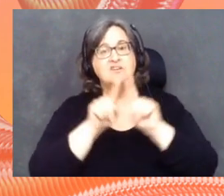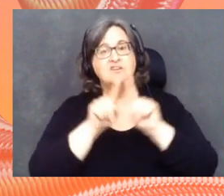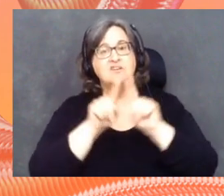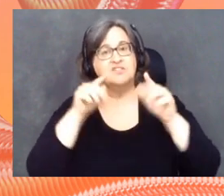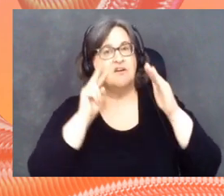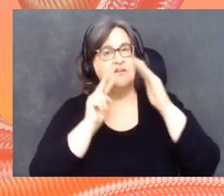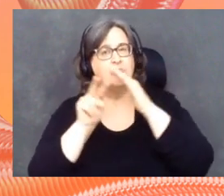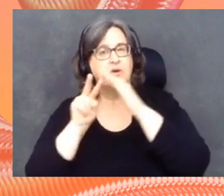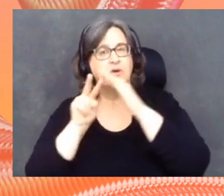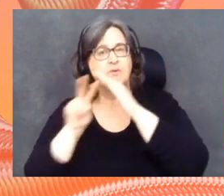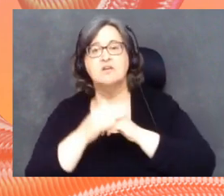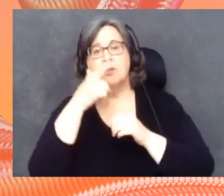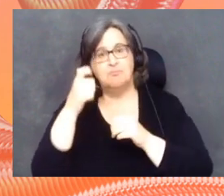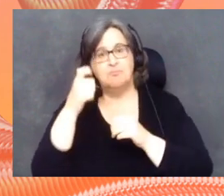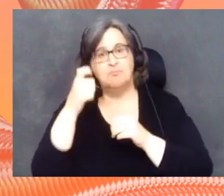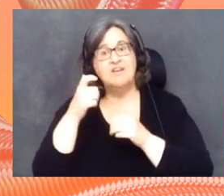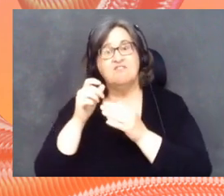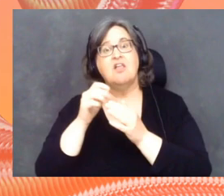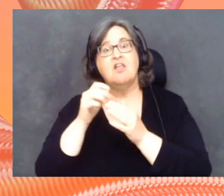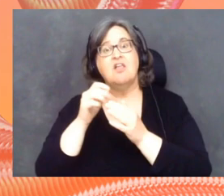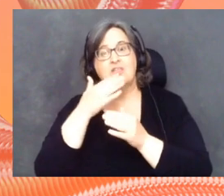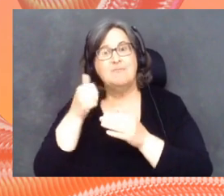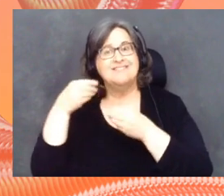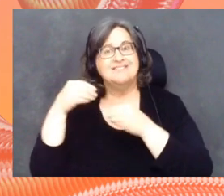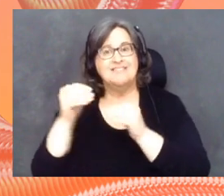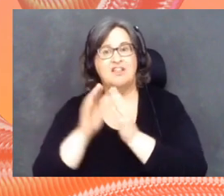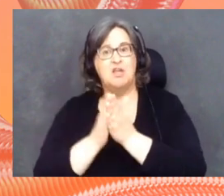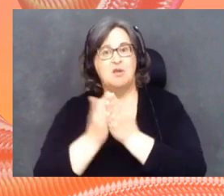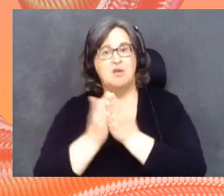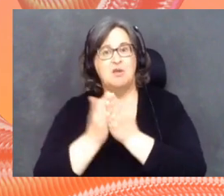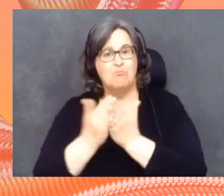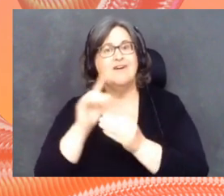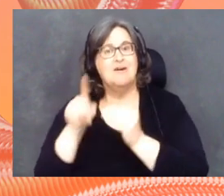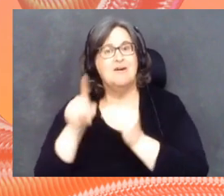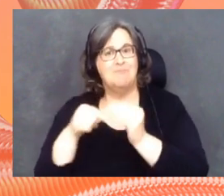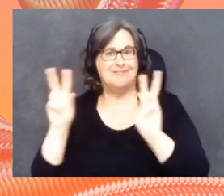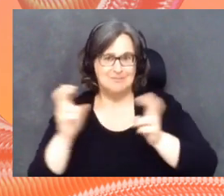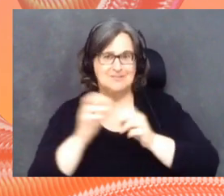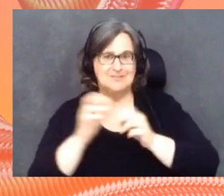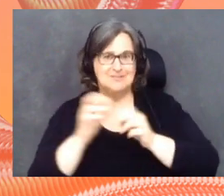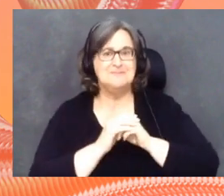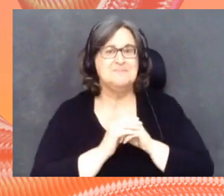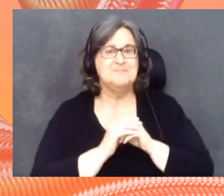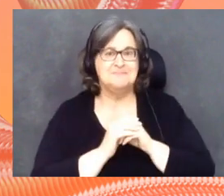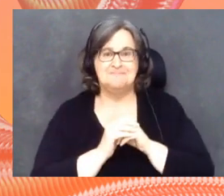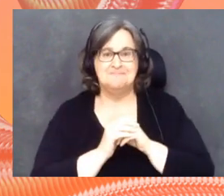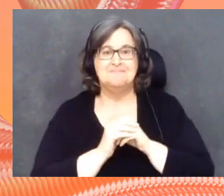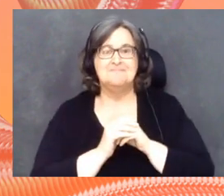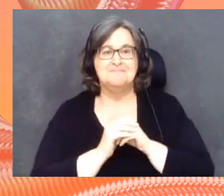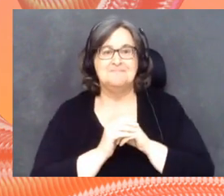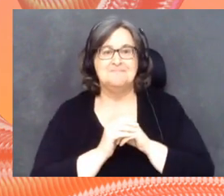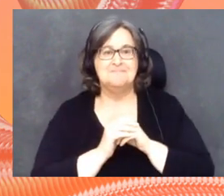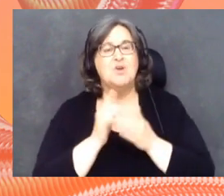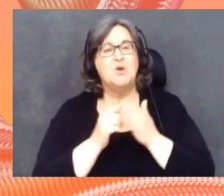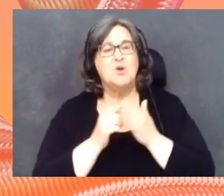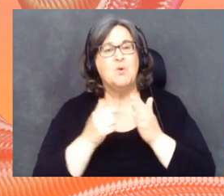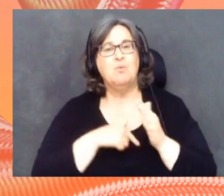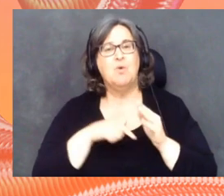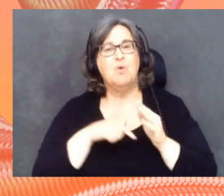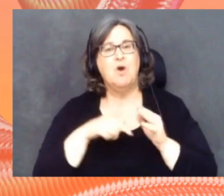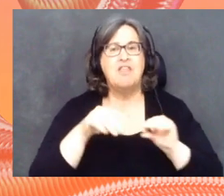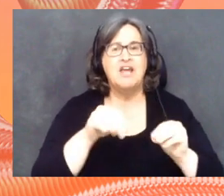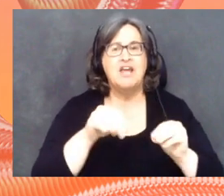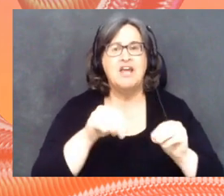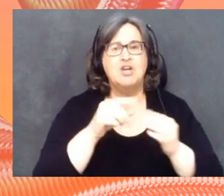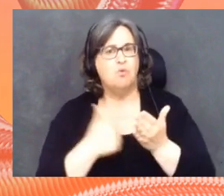Times bestselling book about it. New York Times bestseller. All right. So then what are we planting? What are we harvesting?